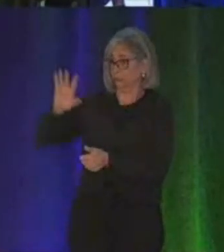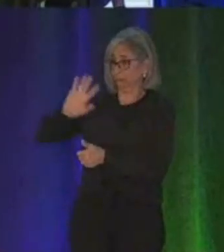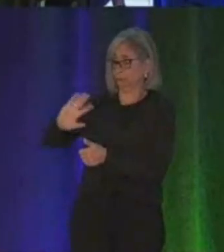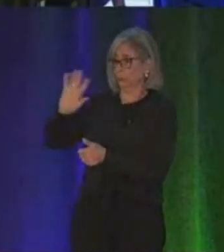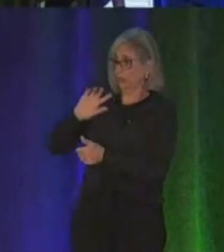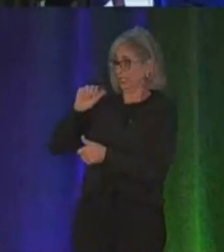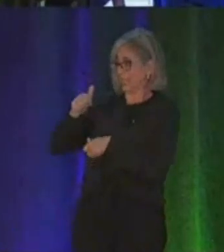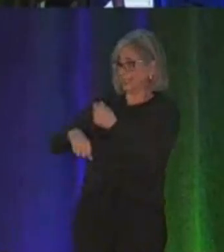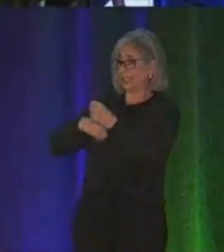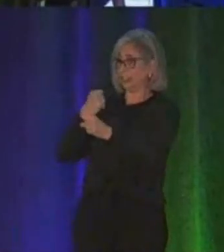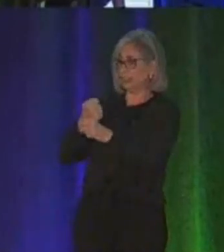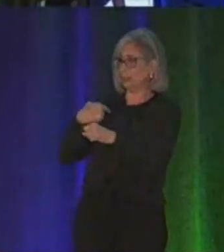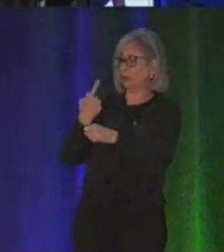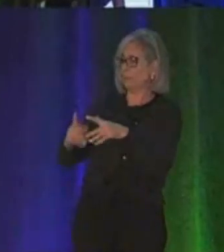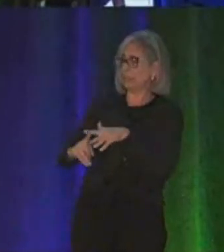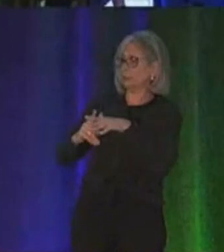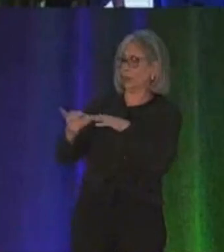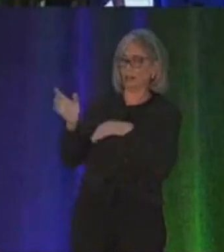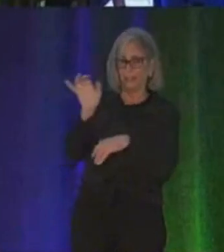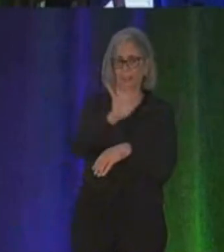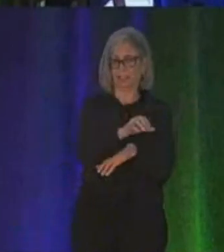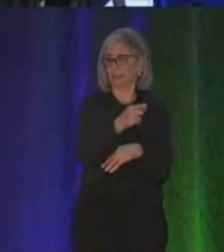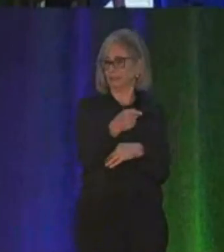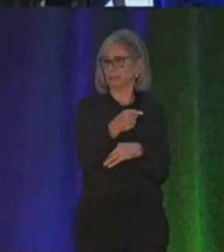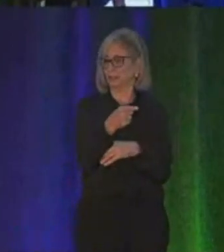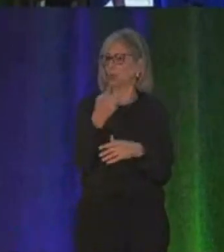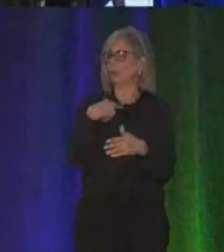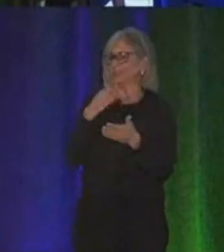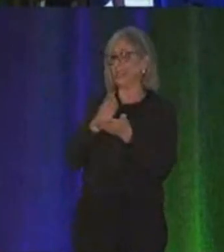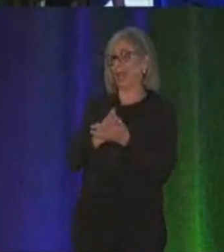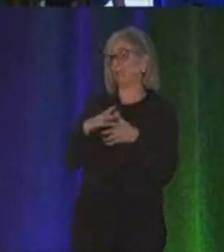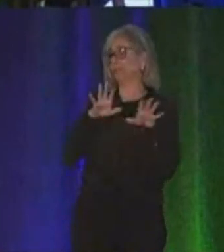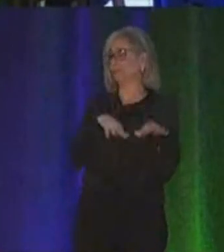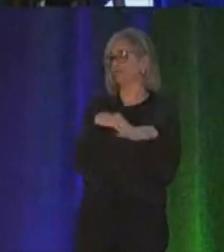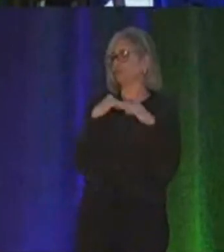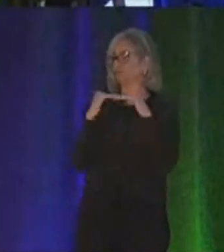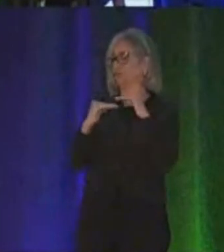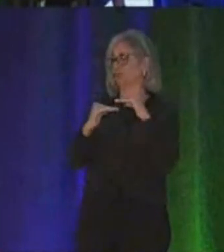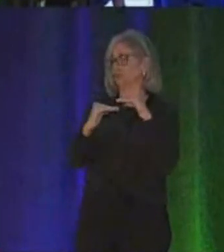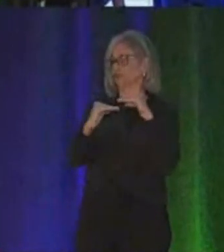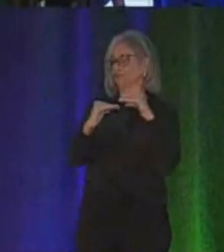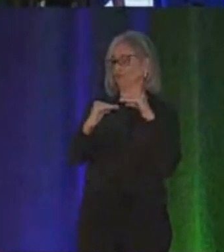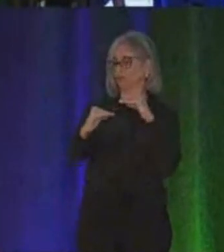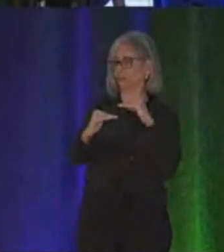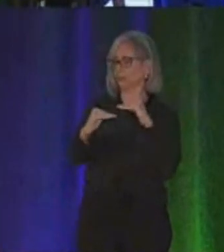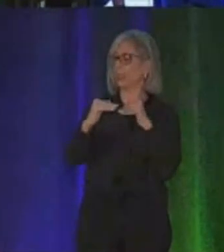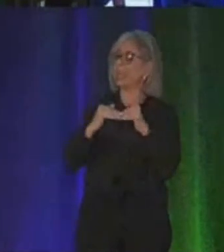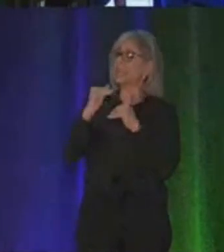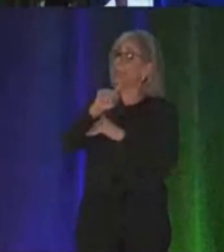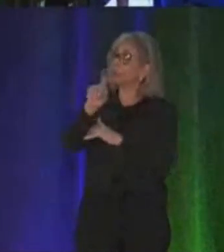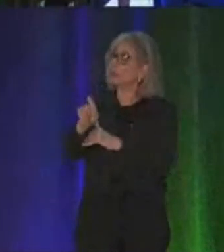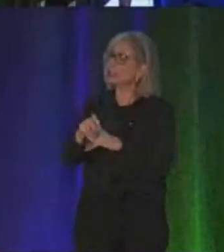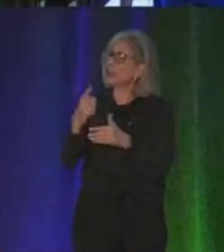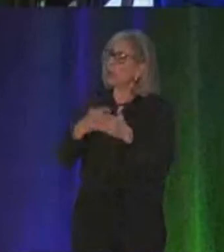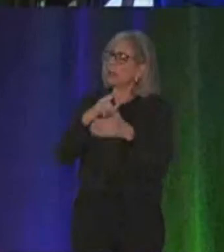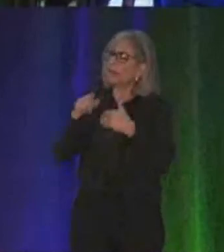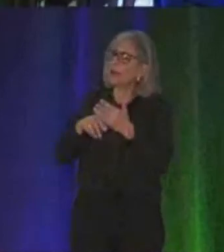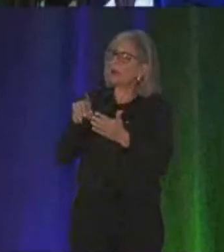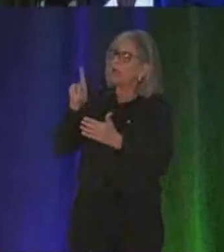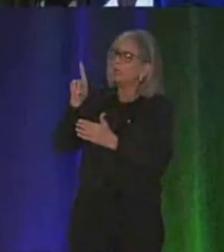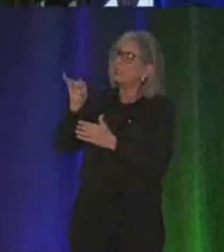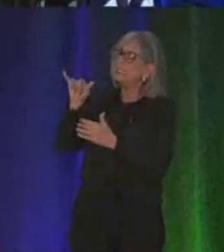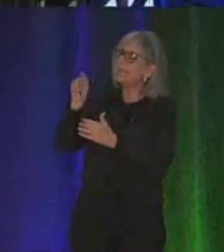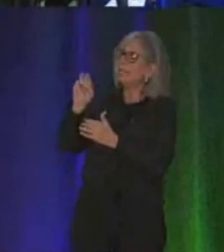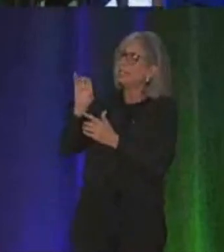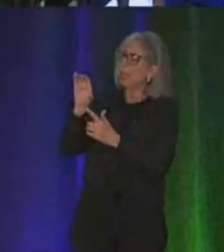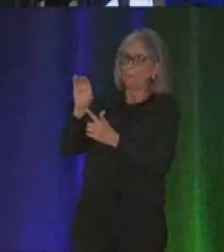or so years, we've been deploying kind of like this, and we kind of stopped here. And that's pretty easy. So next question is, what about dynamic routes? So